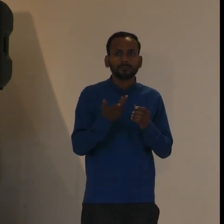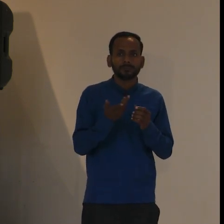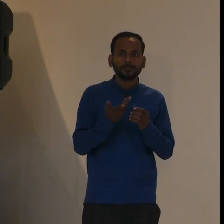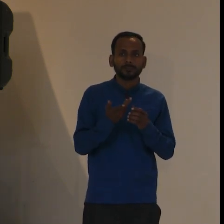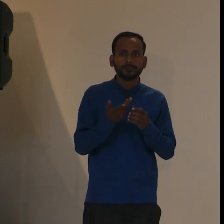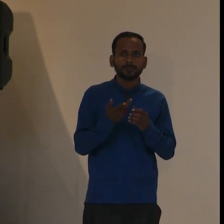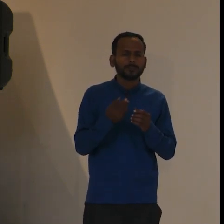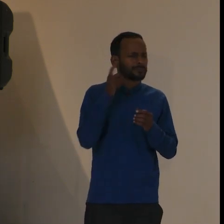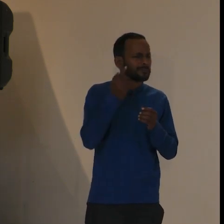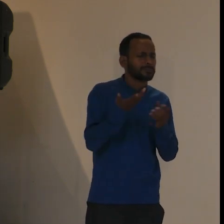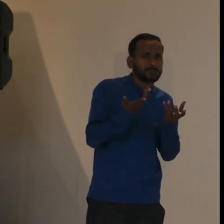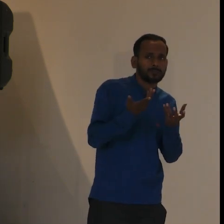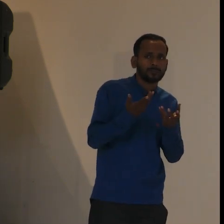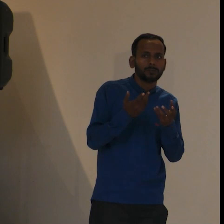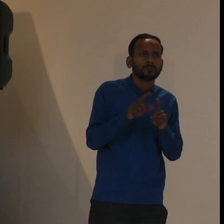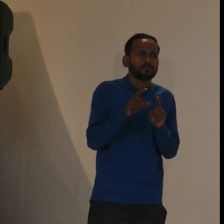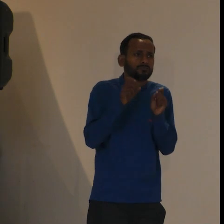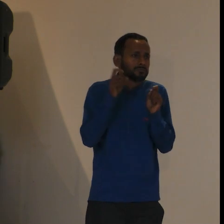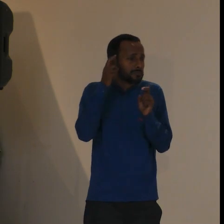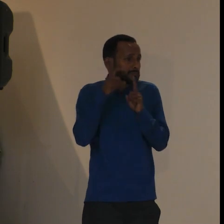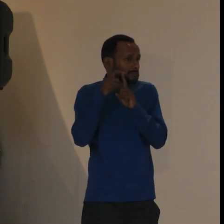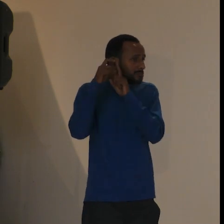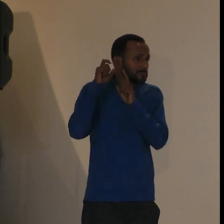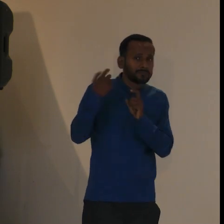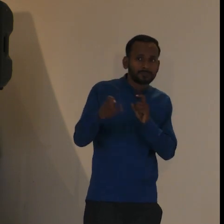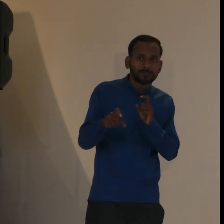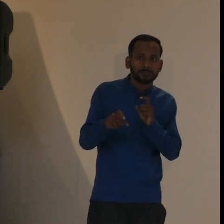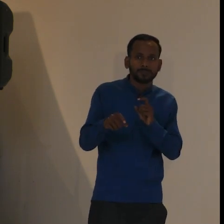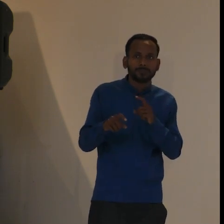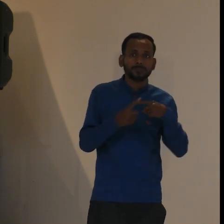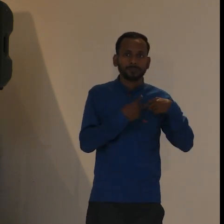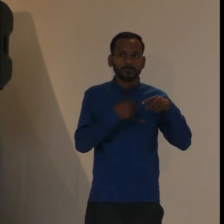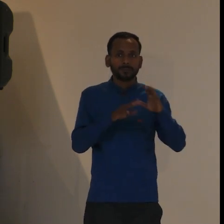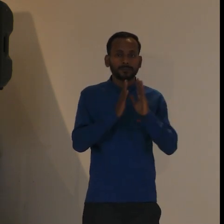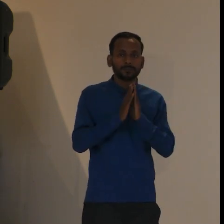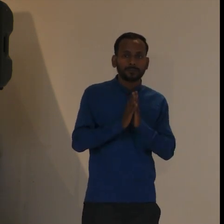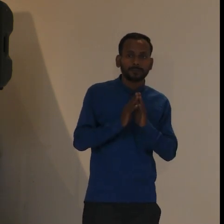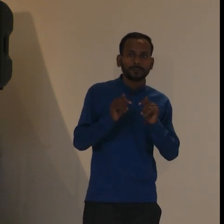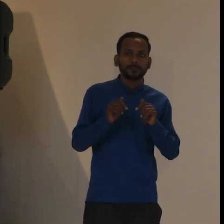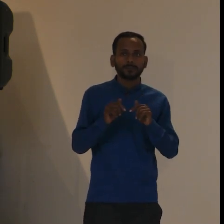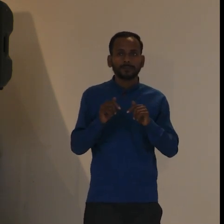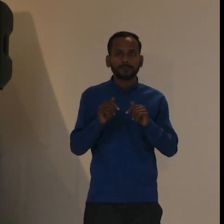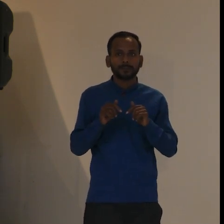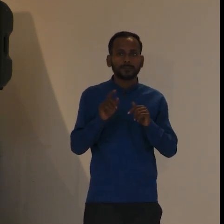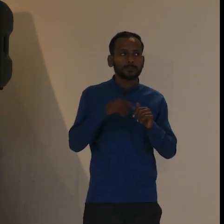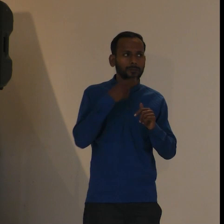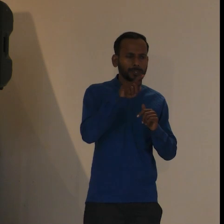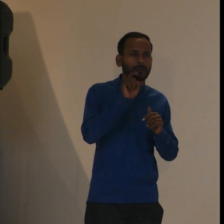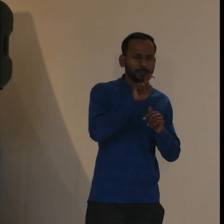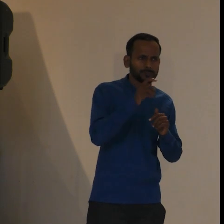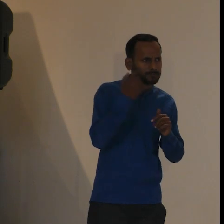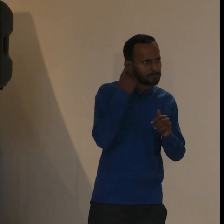it stood out in the church niche. And I also wanted to say that